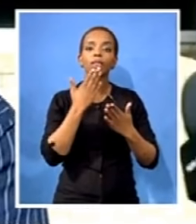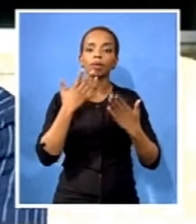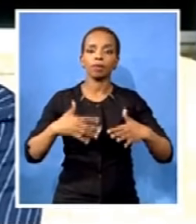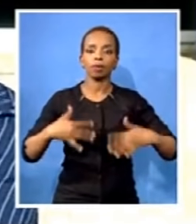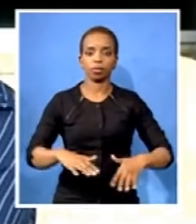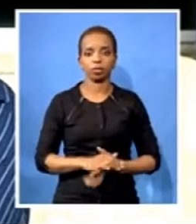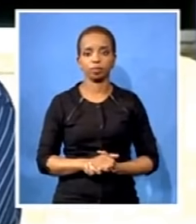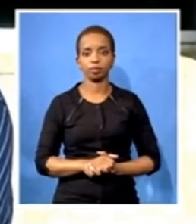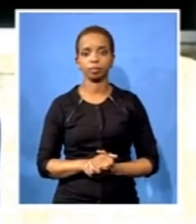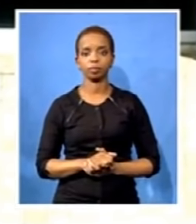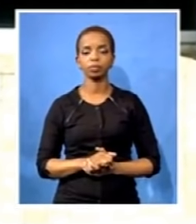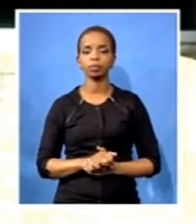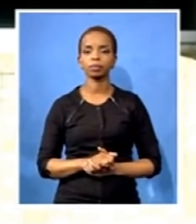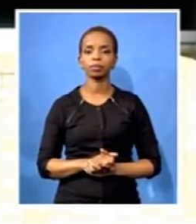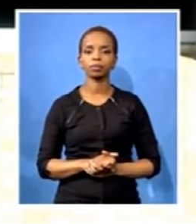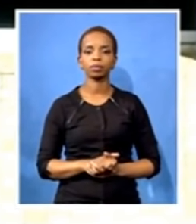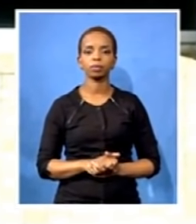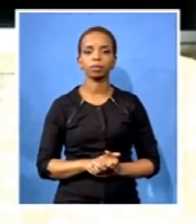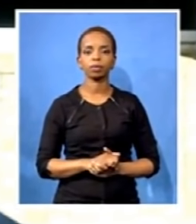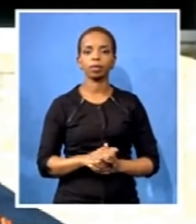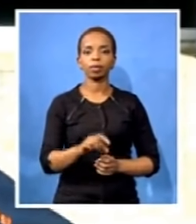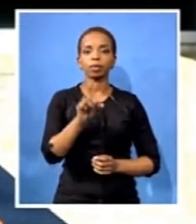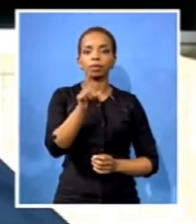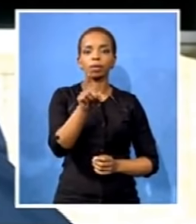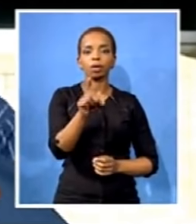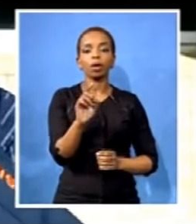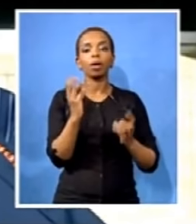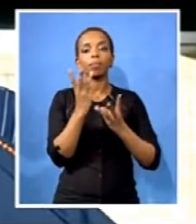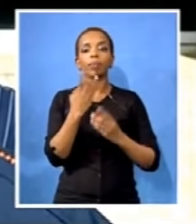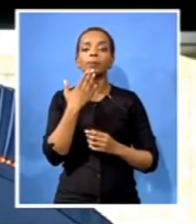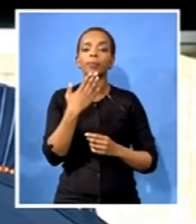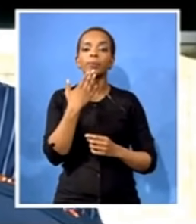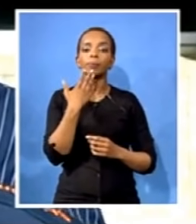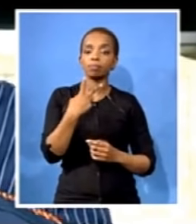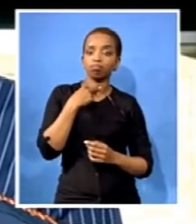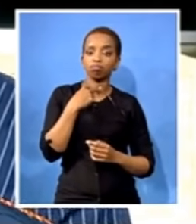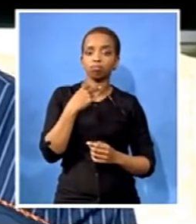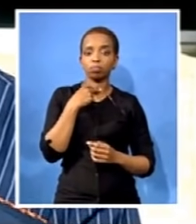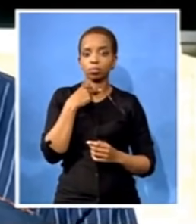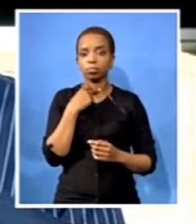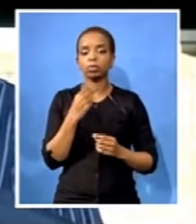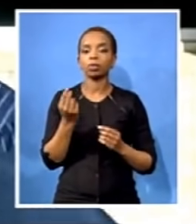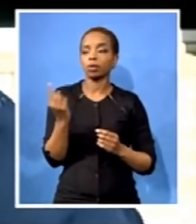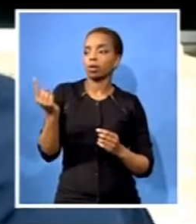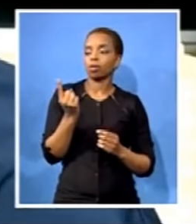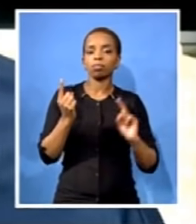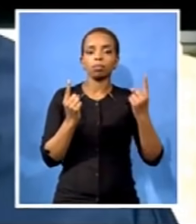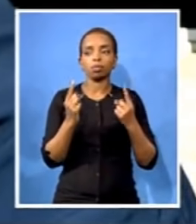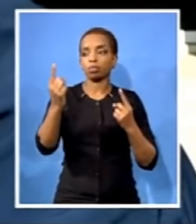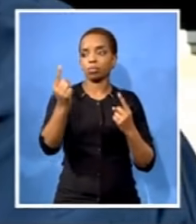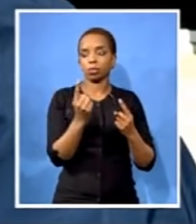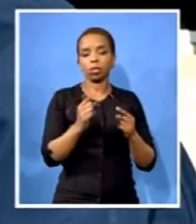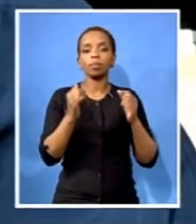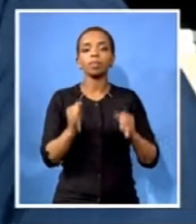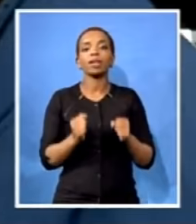Can those who have not been able to come through come closer? The train is waiting for us, so can those who are not able to get their